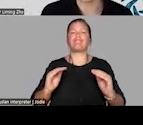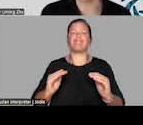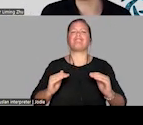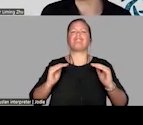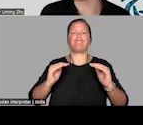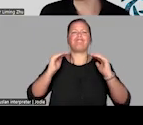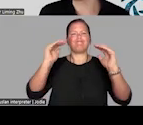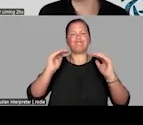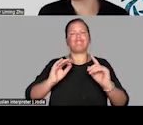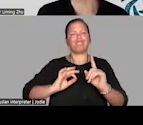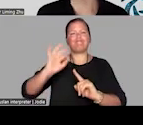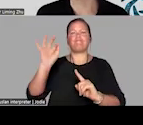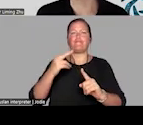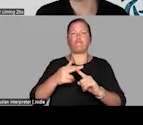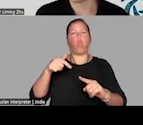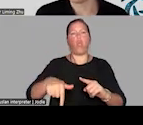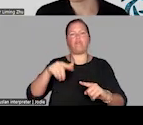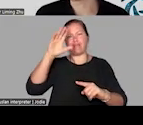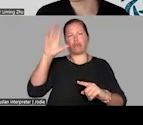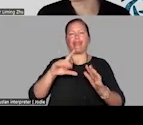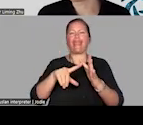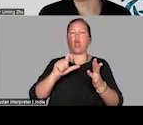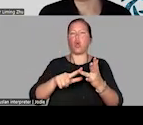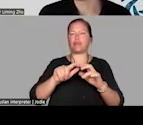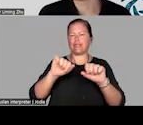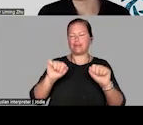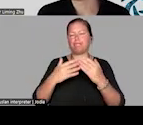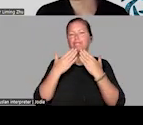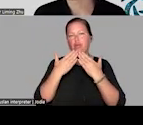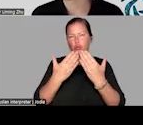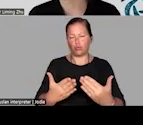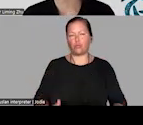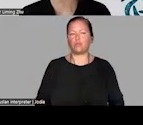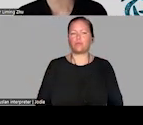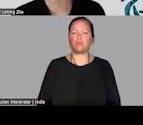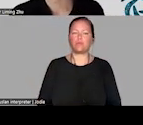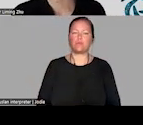trusted Australian creative ecosystem. Thank you very much.